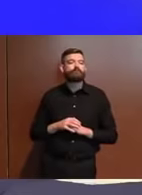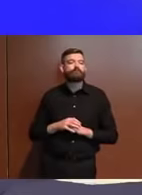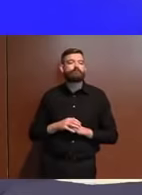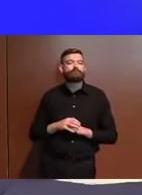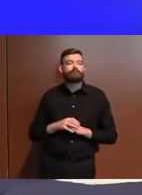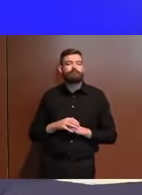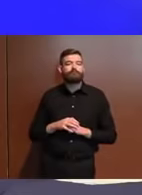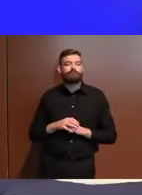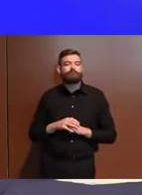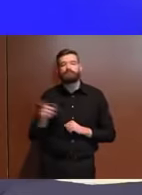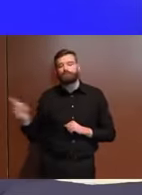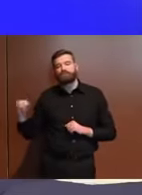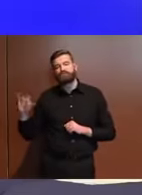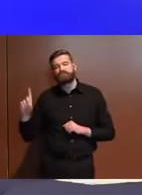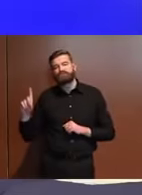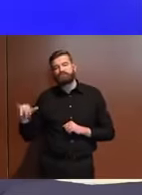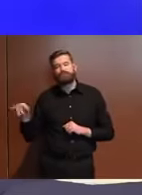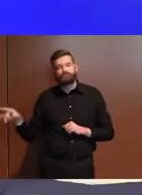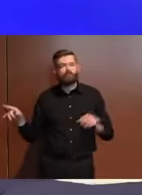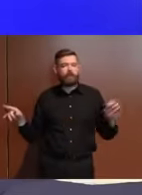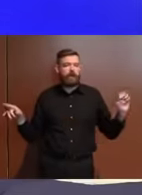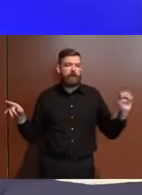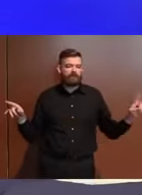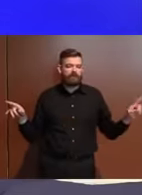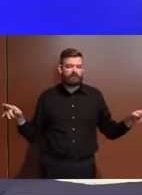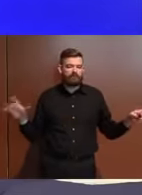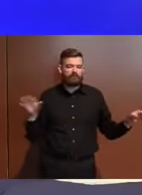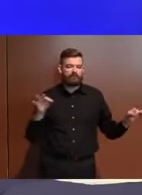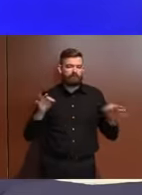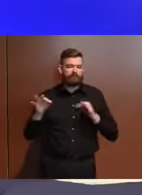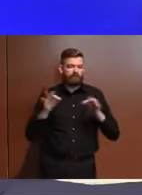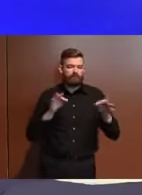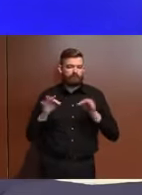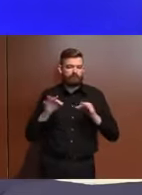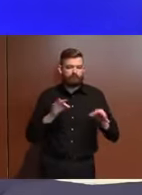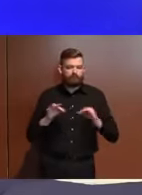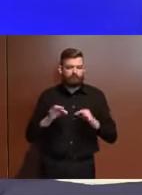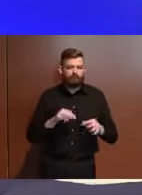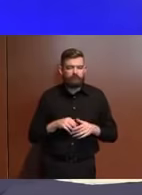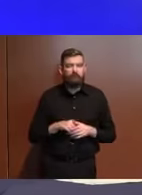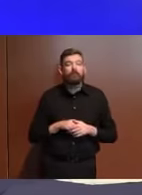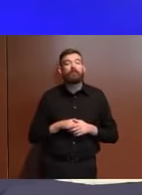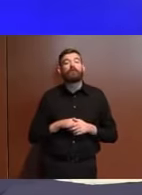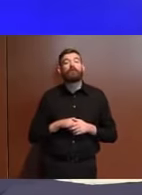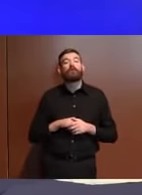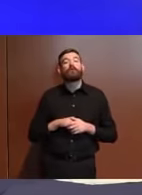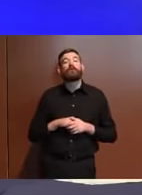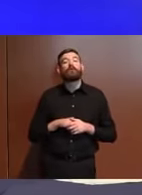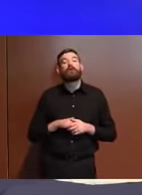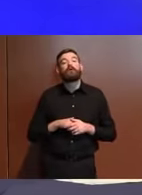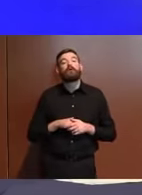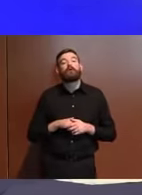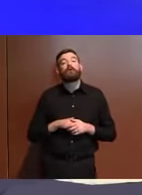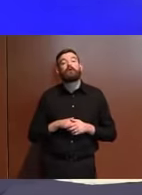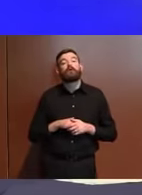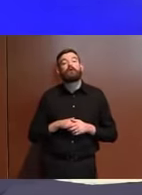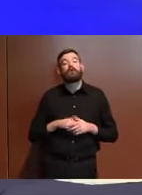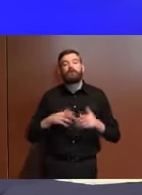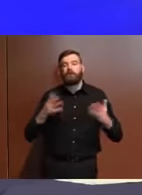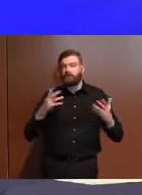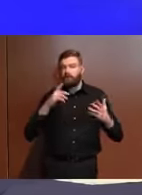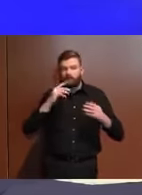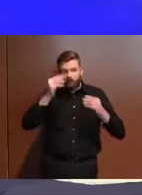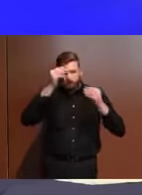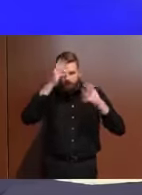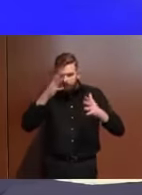Ed, I know each data point that's relevant is sort of you're filling in a piece of a puzzle, and if that weren't enough, it's